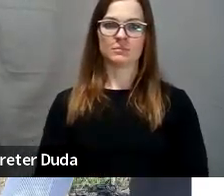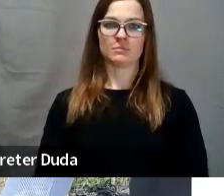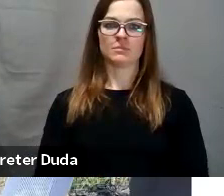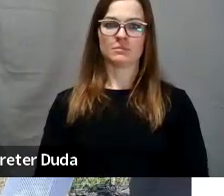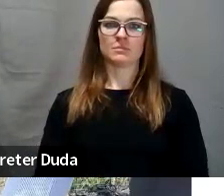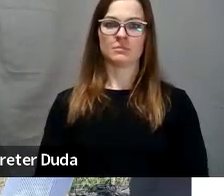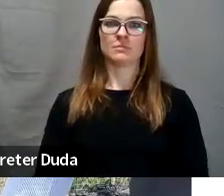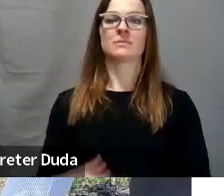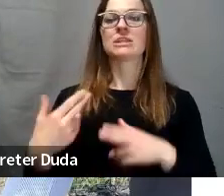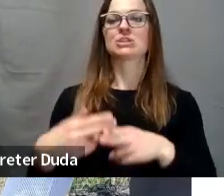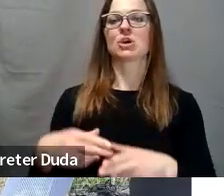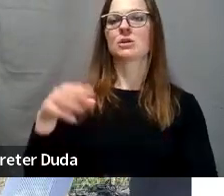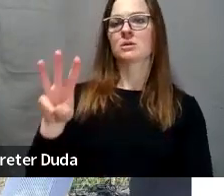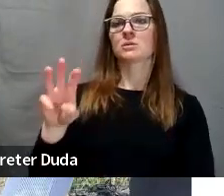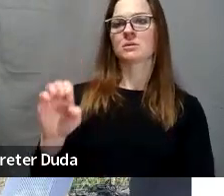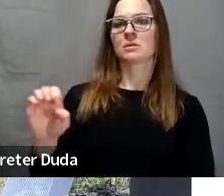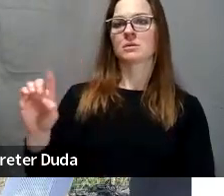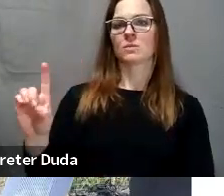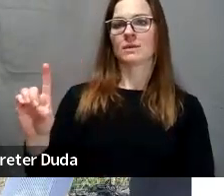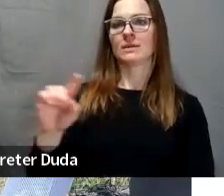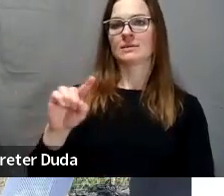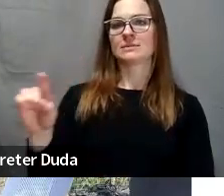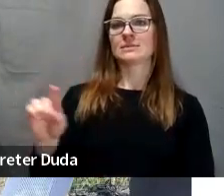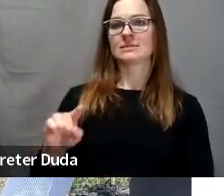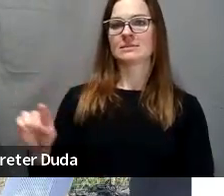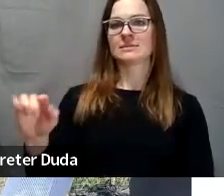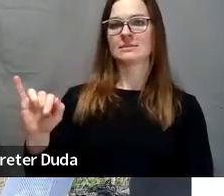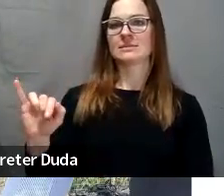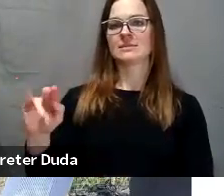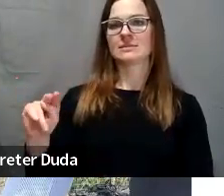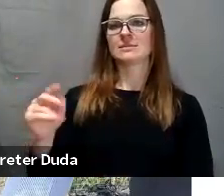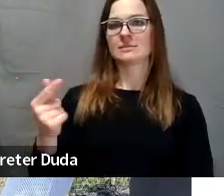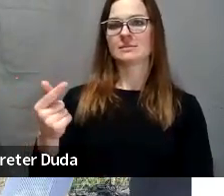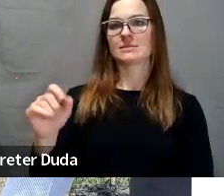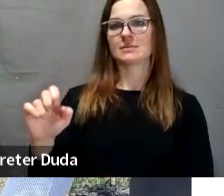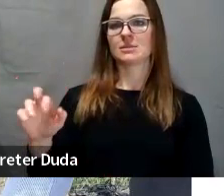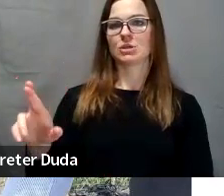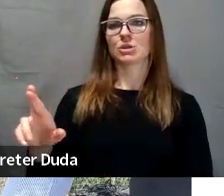It's called the Weed Zinger. Yes, Weed Carly? Zinger.